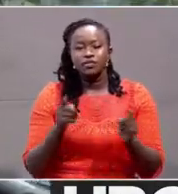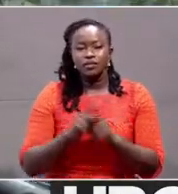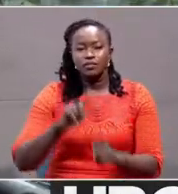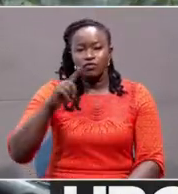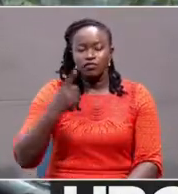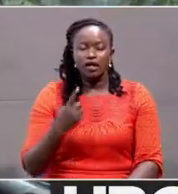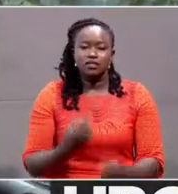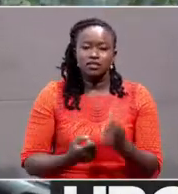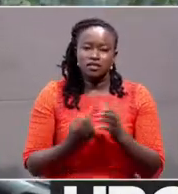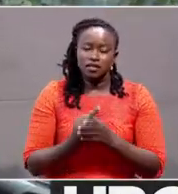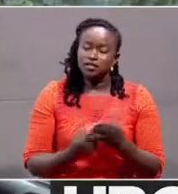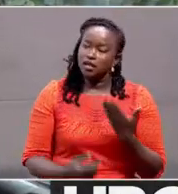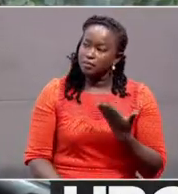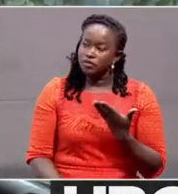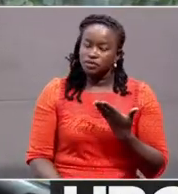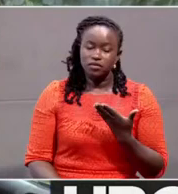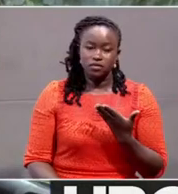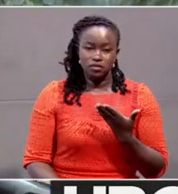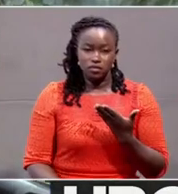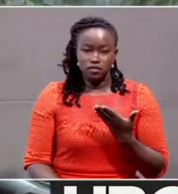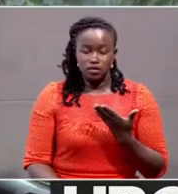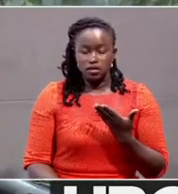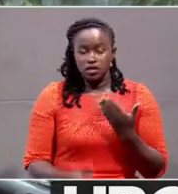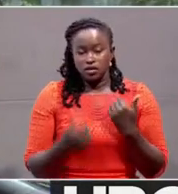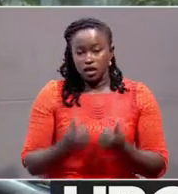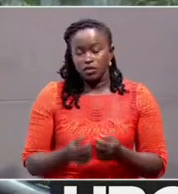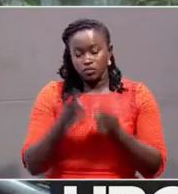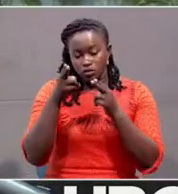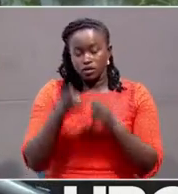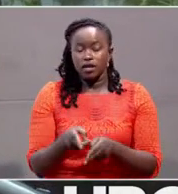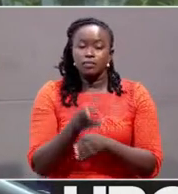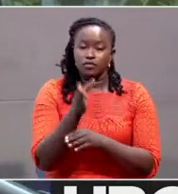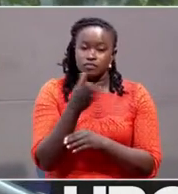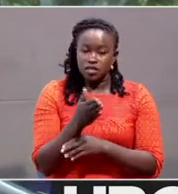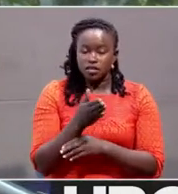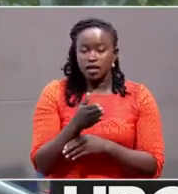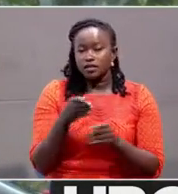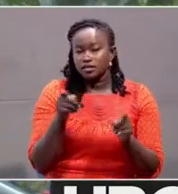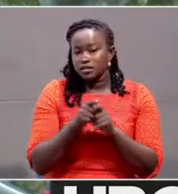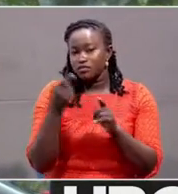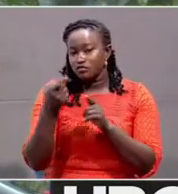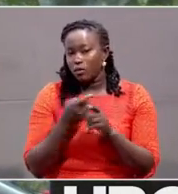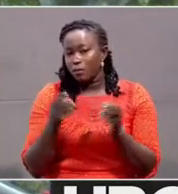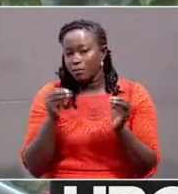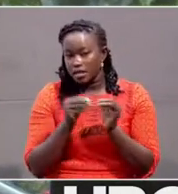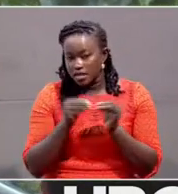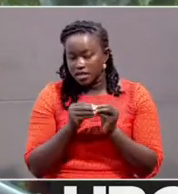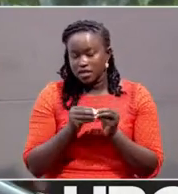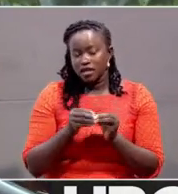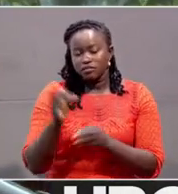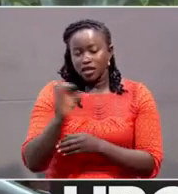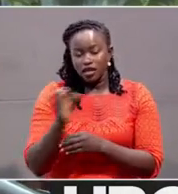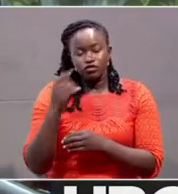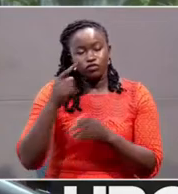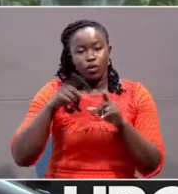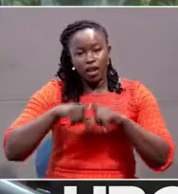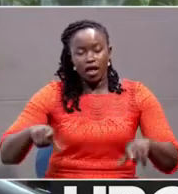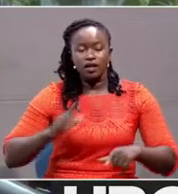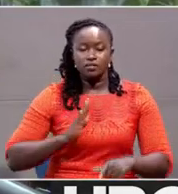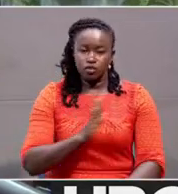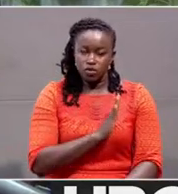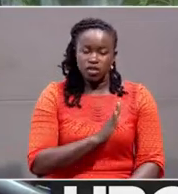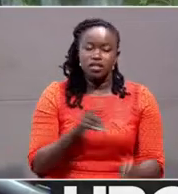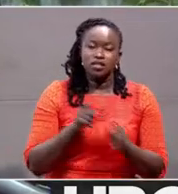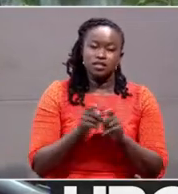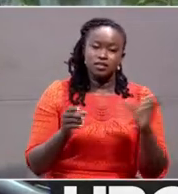the floor. Obuzibu bwonna obwettaka honorable minister buva mu bukiiko akakiiko aka land board n'akakiiko